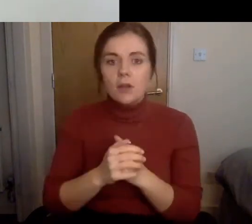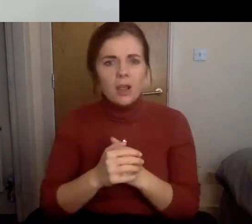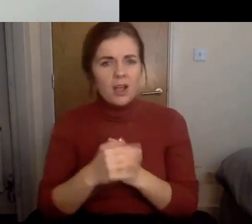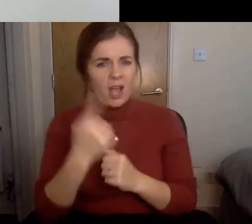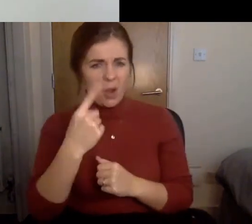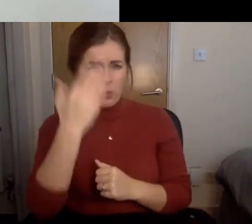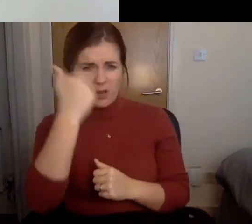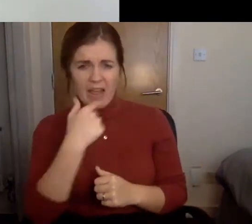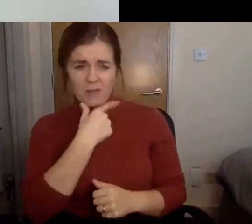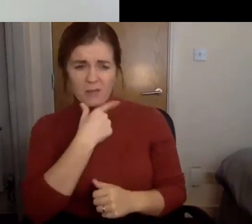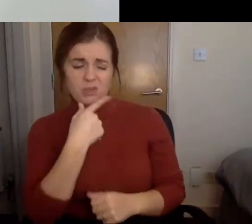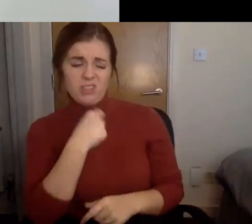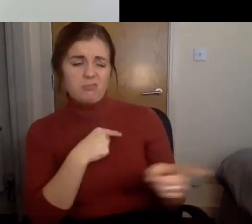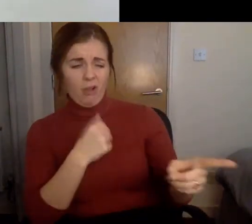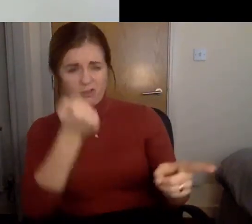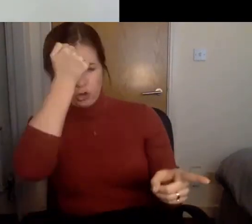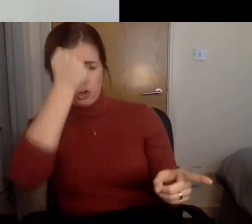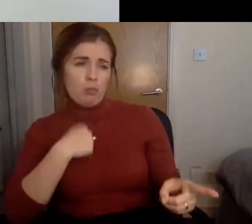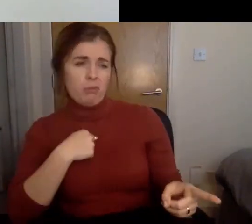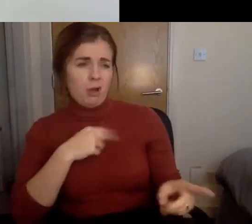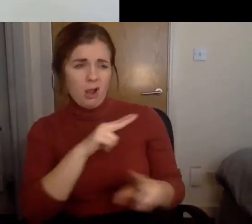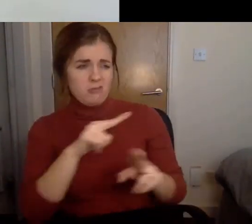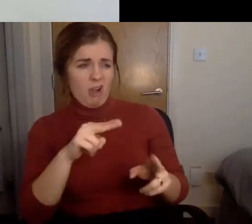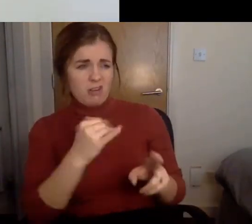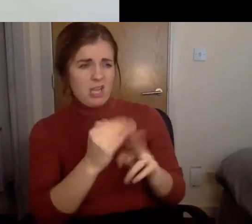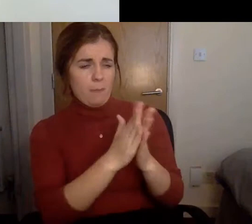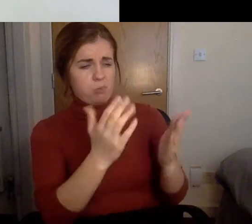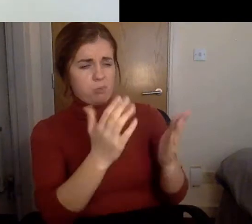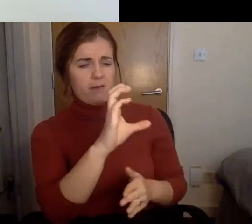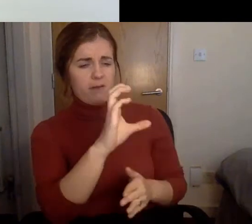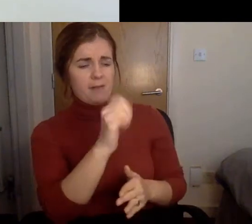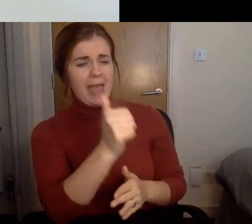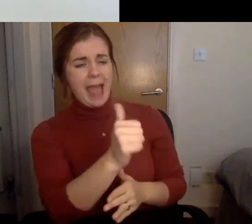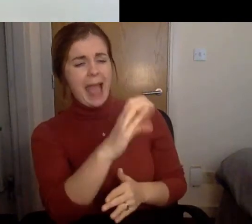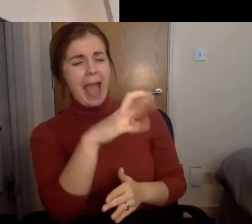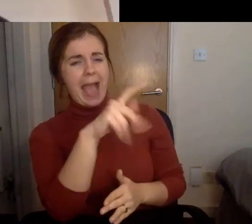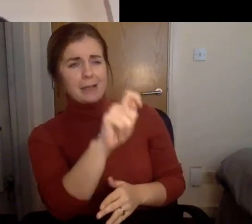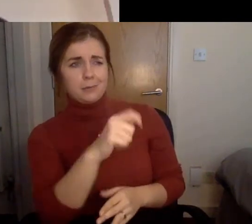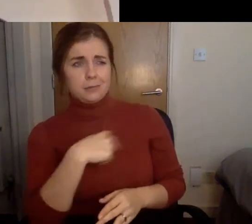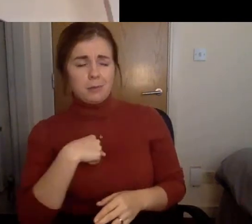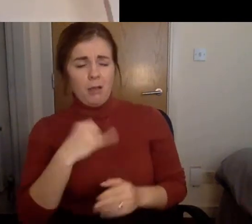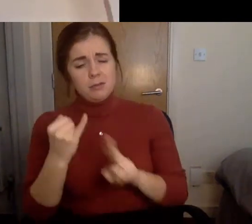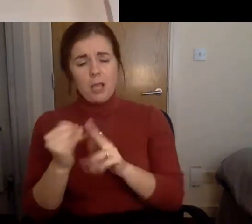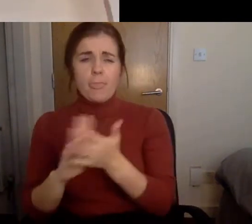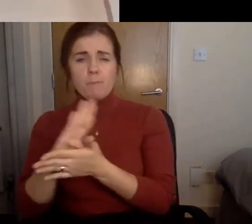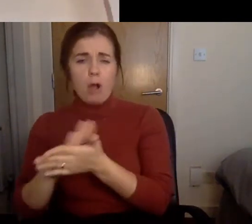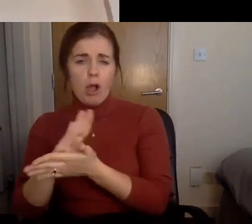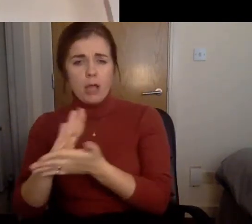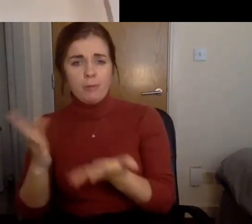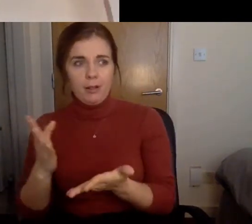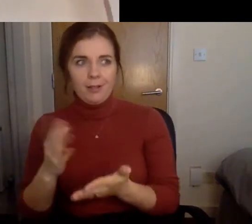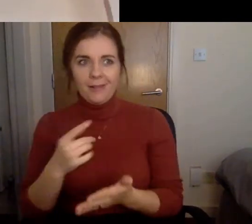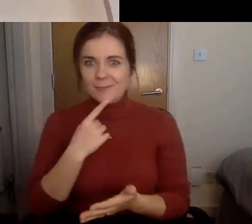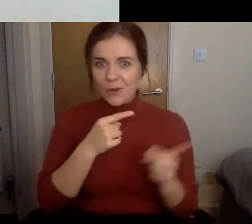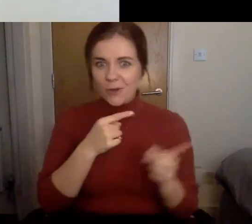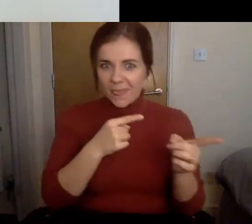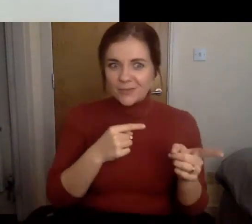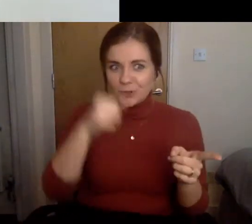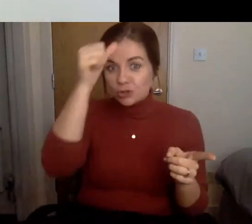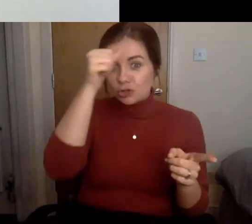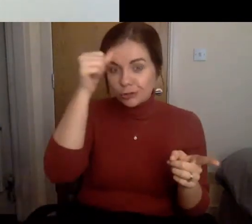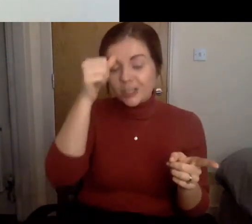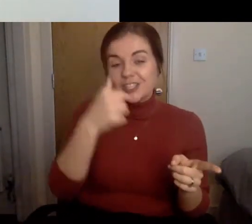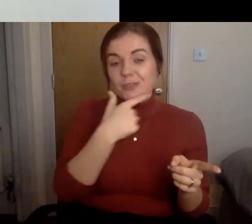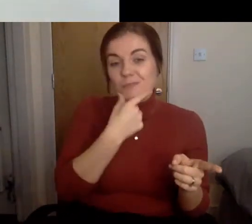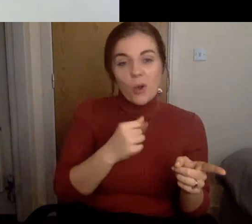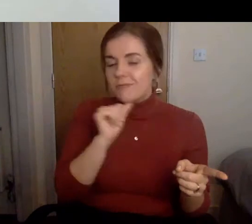said, he's stupid, it's in the Bible. But this was a Christian class who knew book, verse,